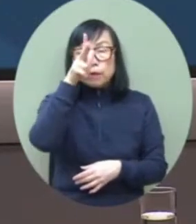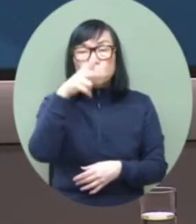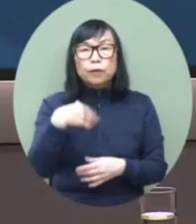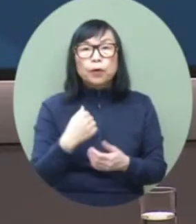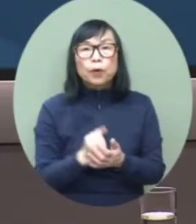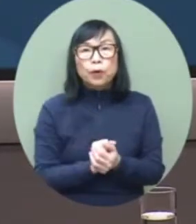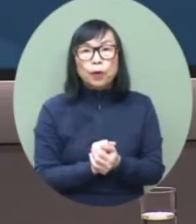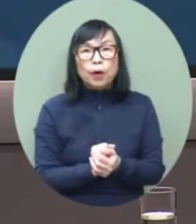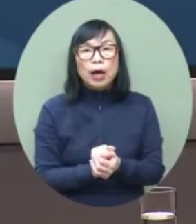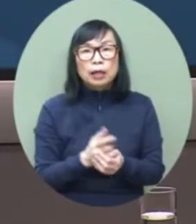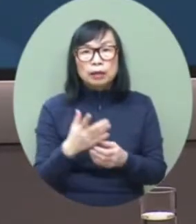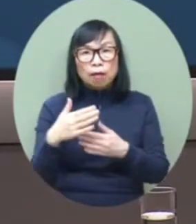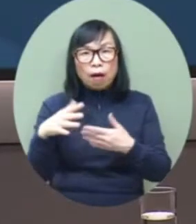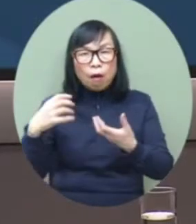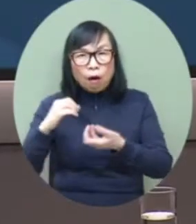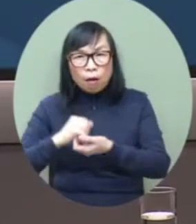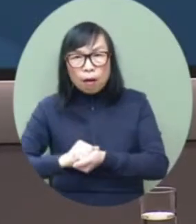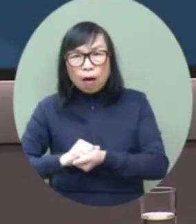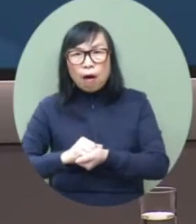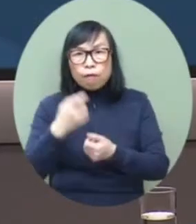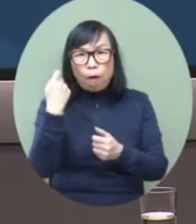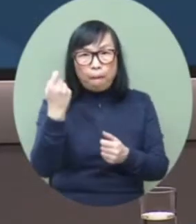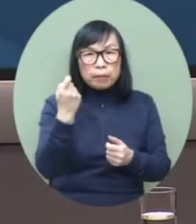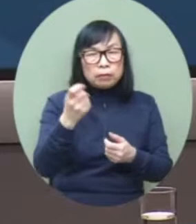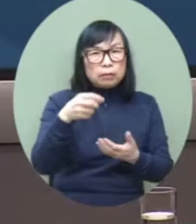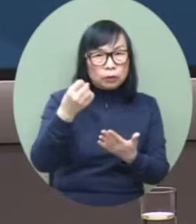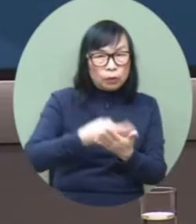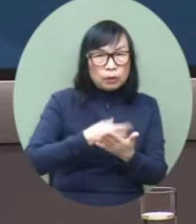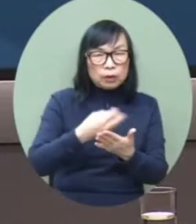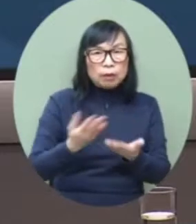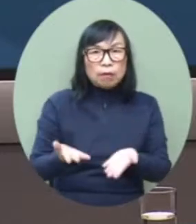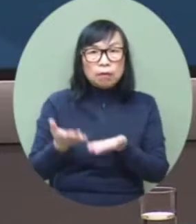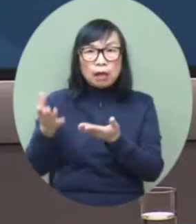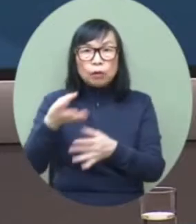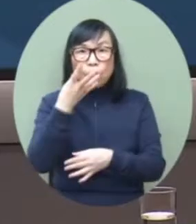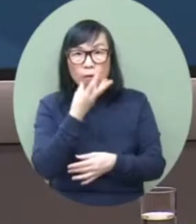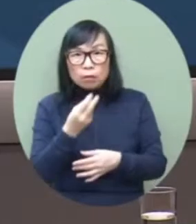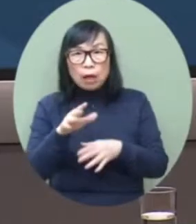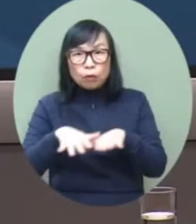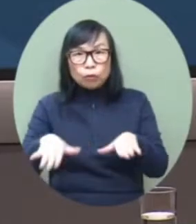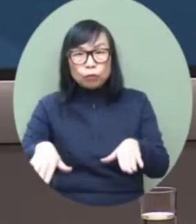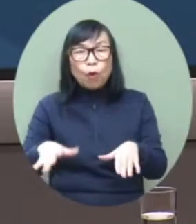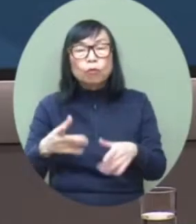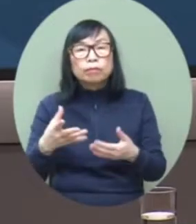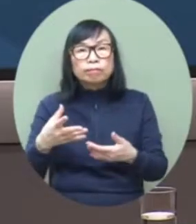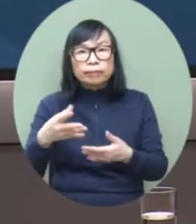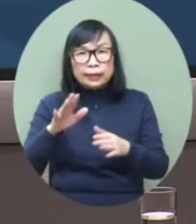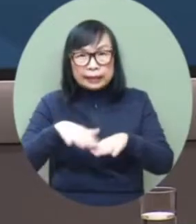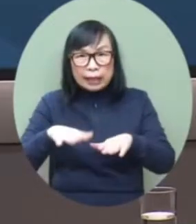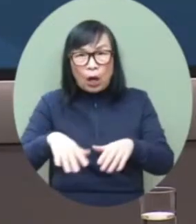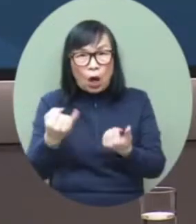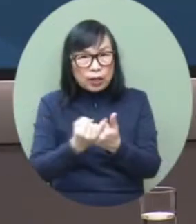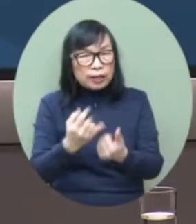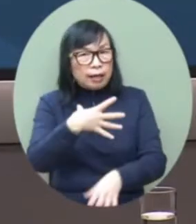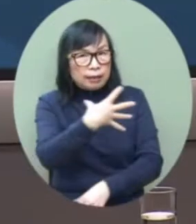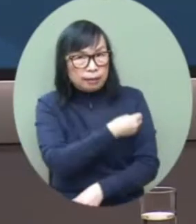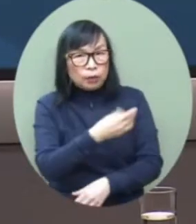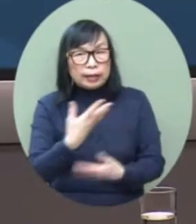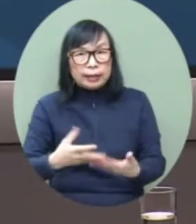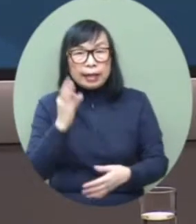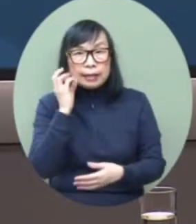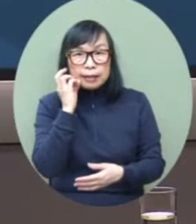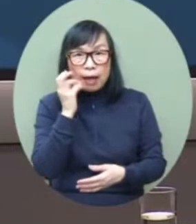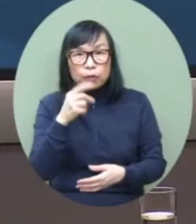vaccination for the elderly people, not least those in the elderly homes. The government and the education sector